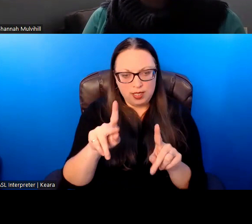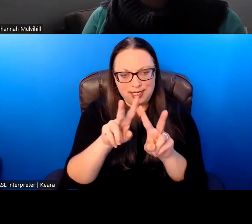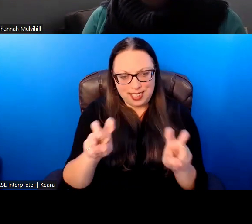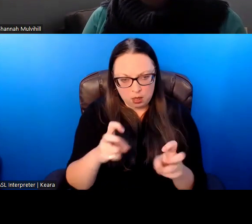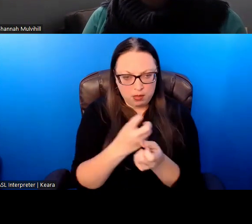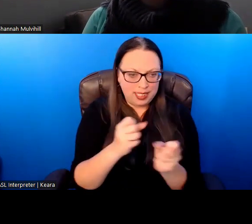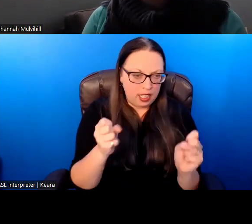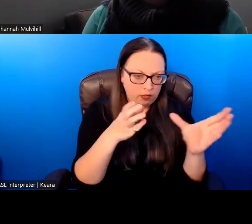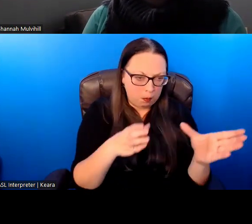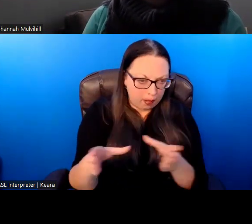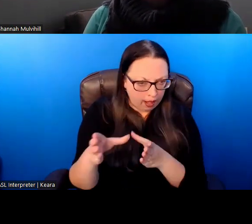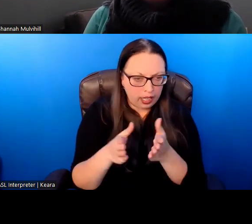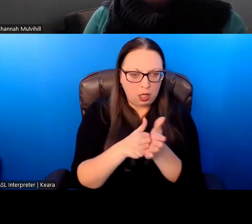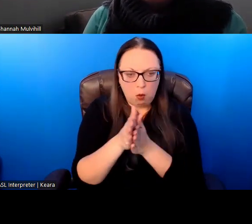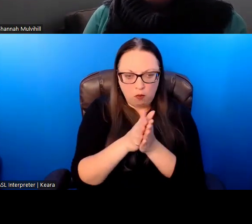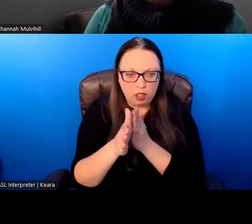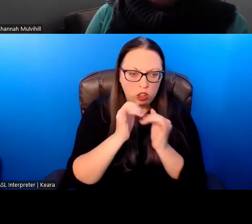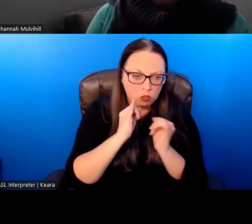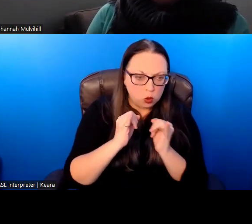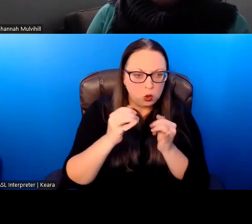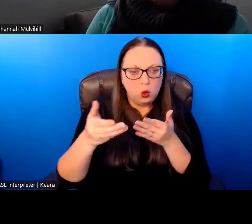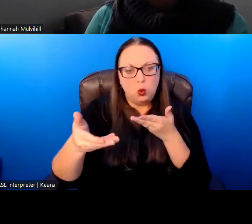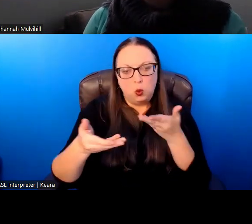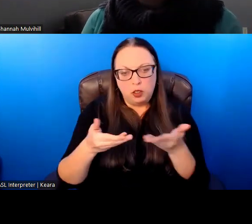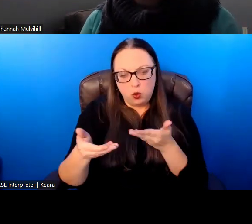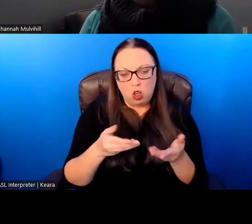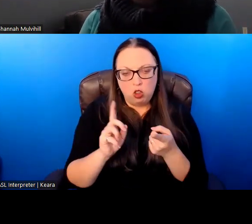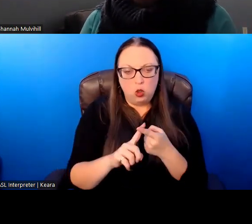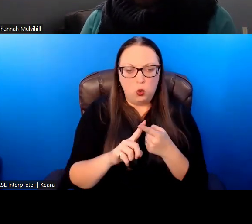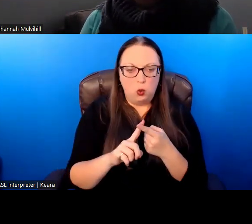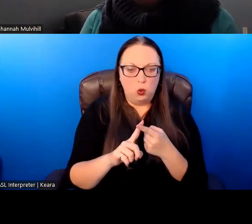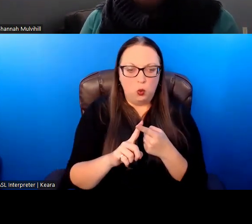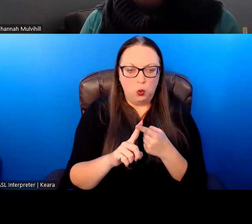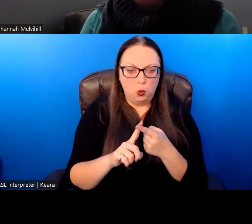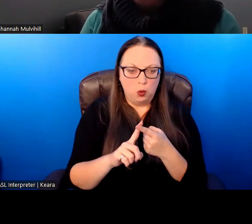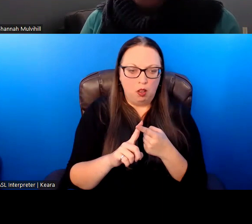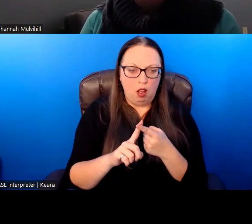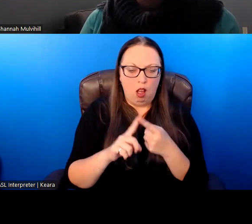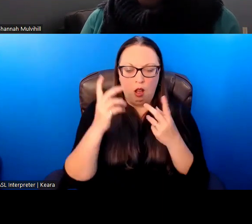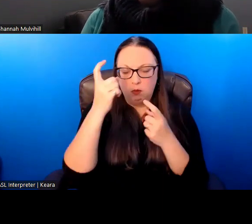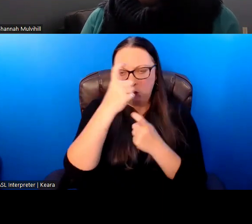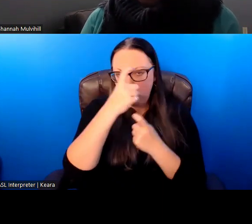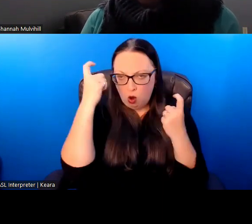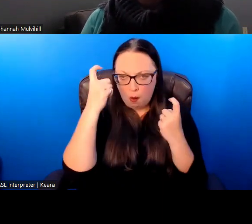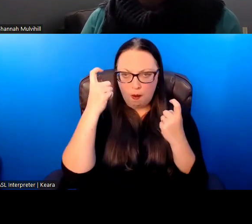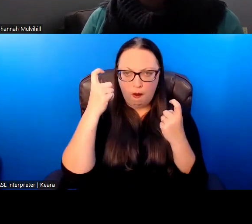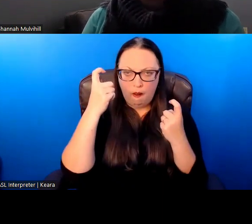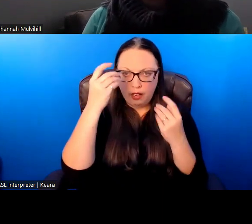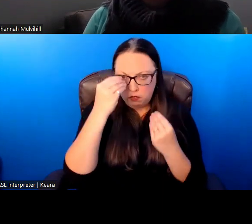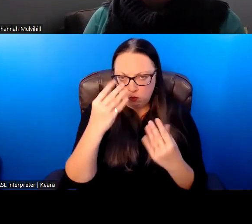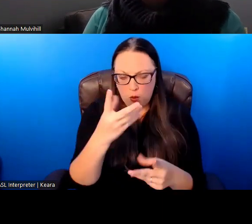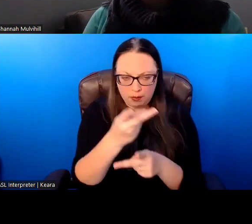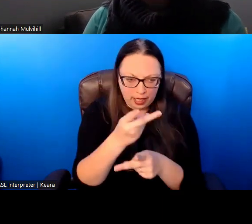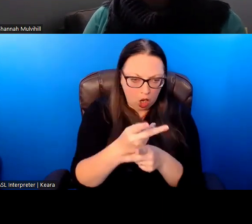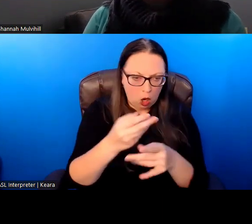planning, kind of an introduction to motivational interviewing, as well as trauma-informed care,